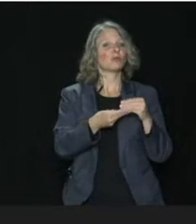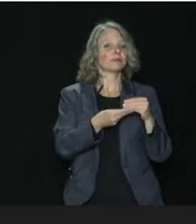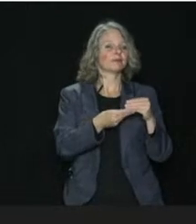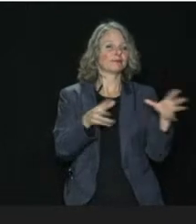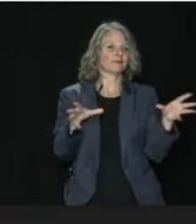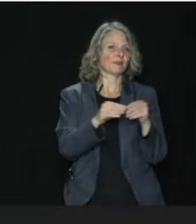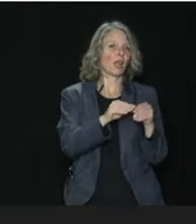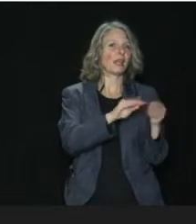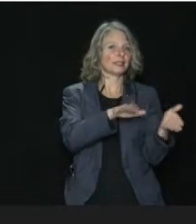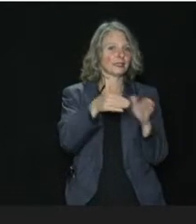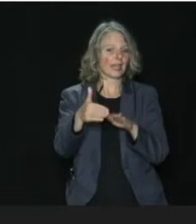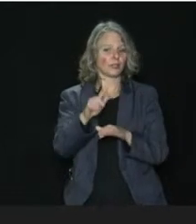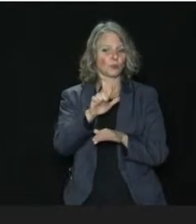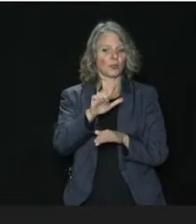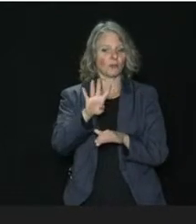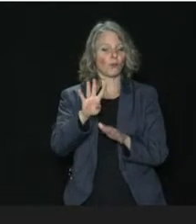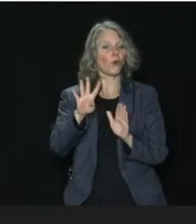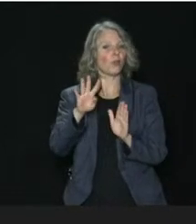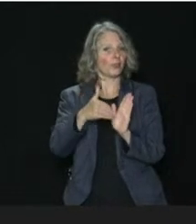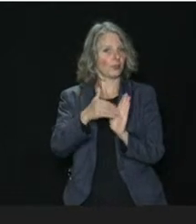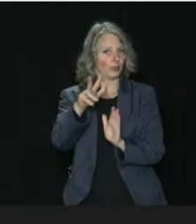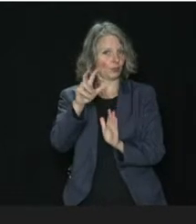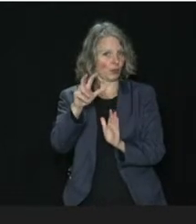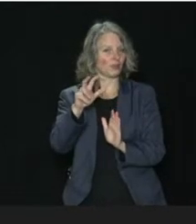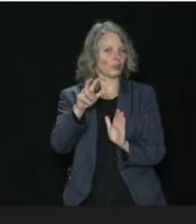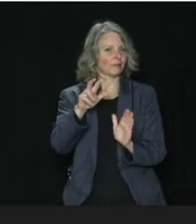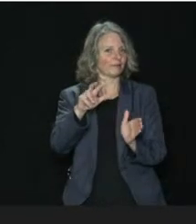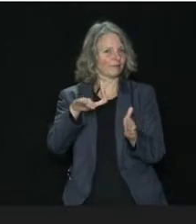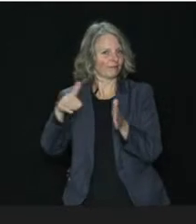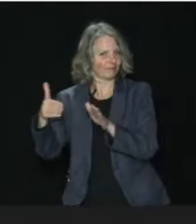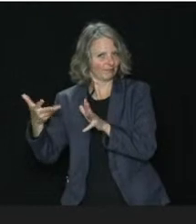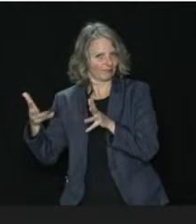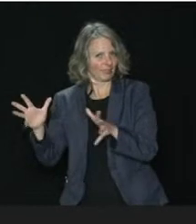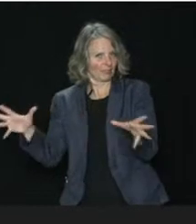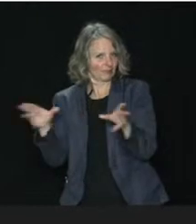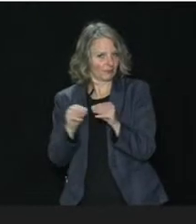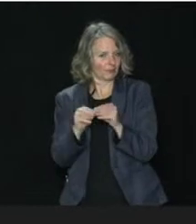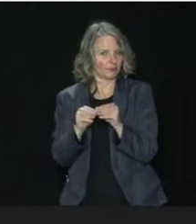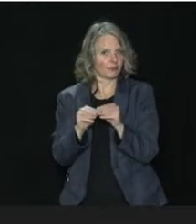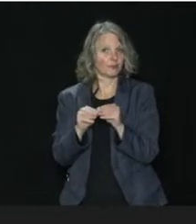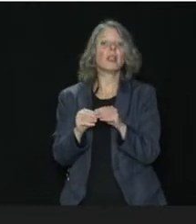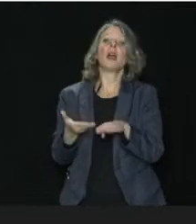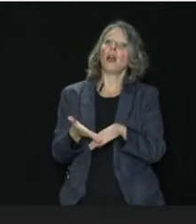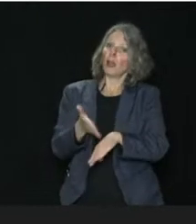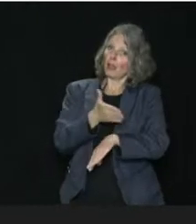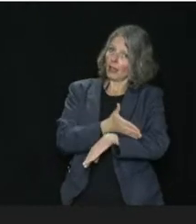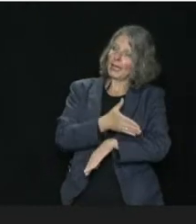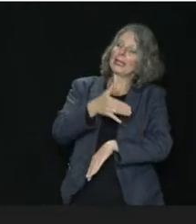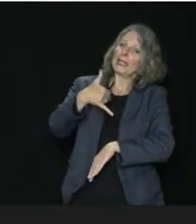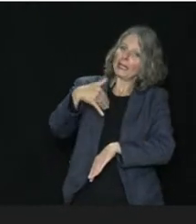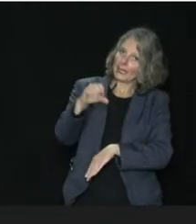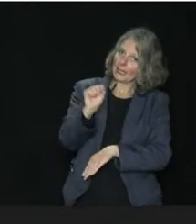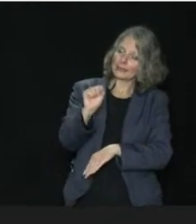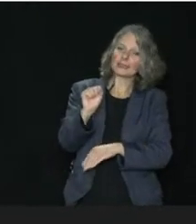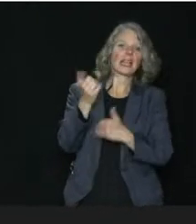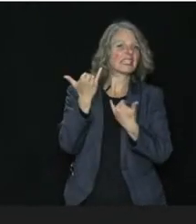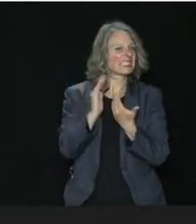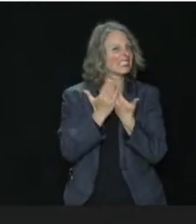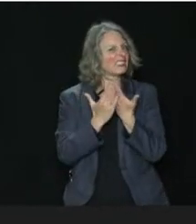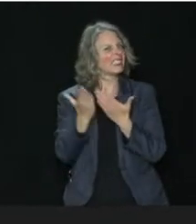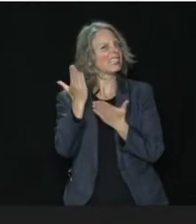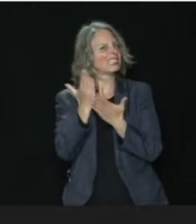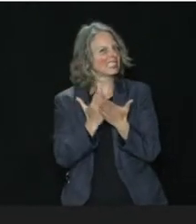24,300 deaths, have been reported in Canada. We are making progress nationally, but there are still a few